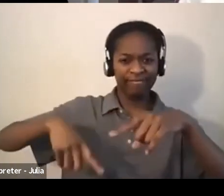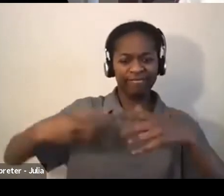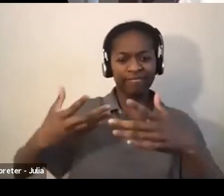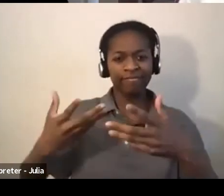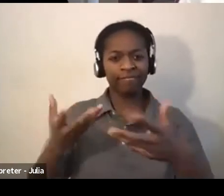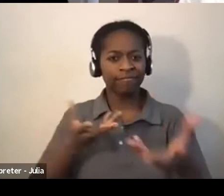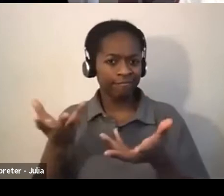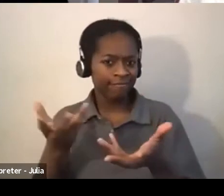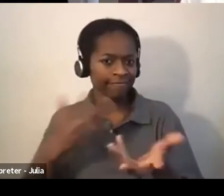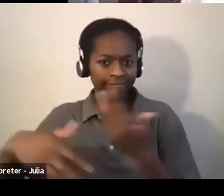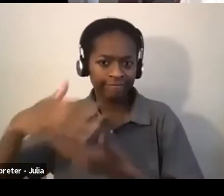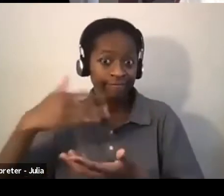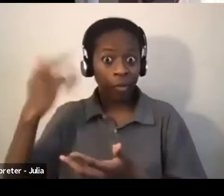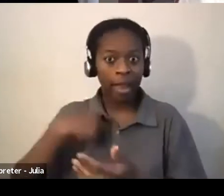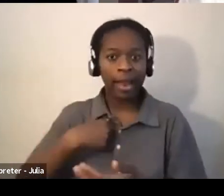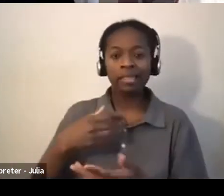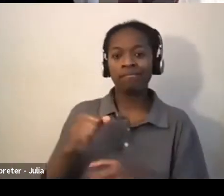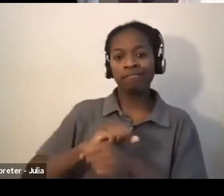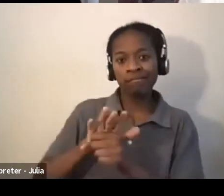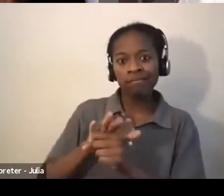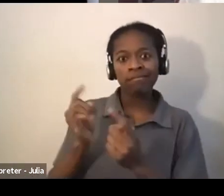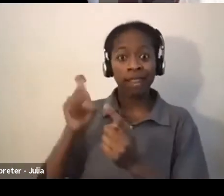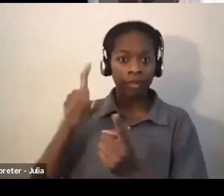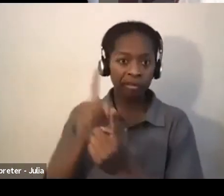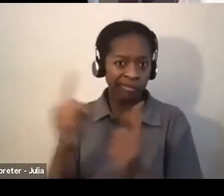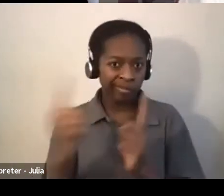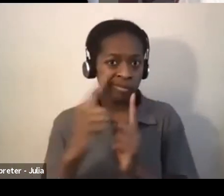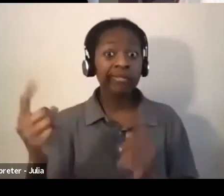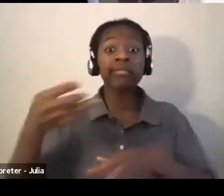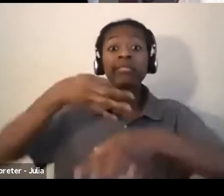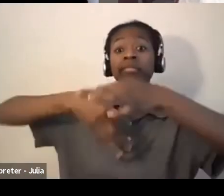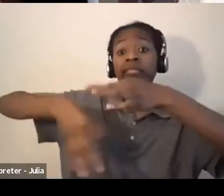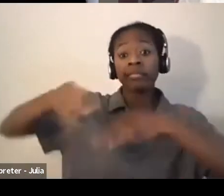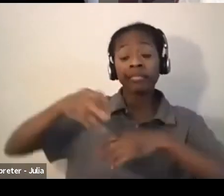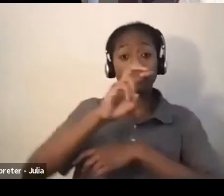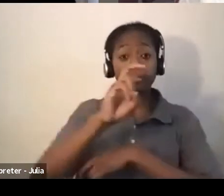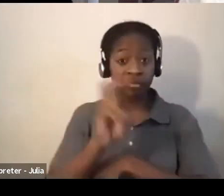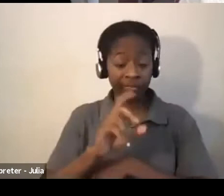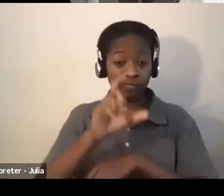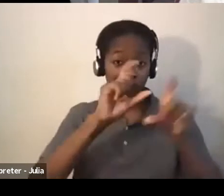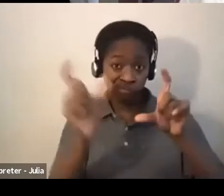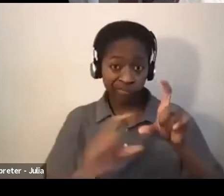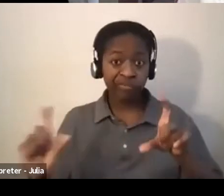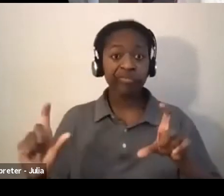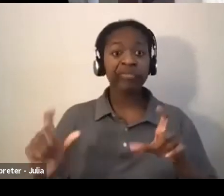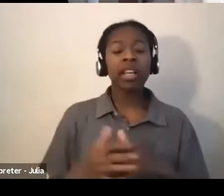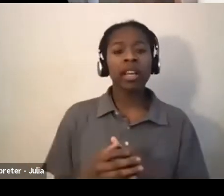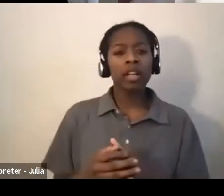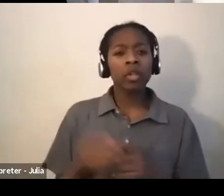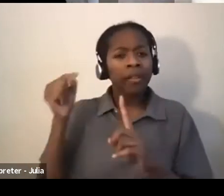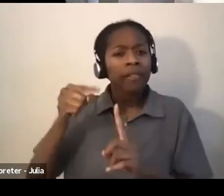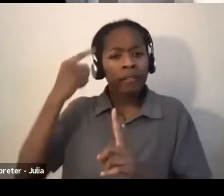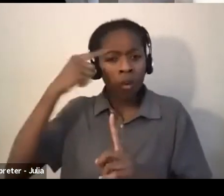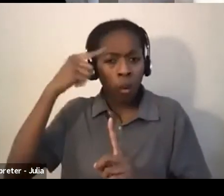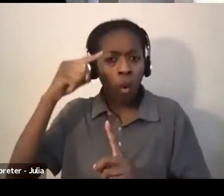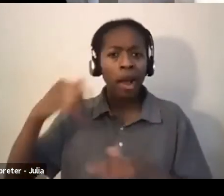of helping young people, people who are raising them, and people who are teaching them to be great